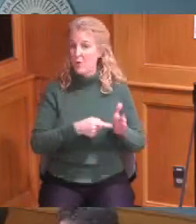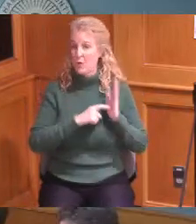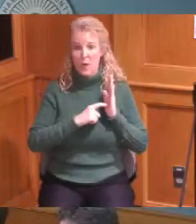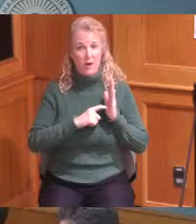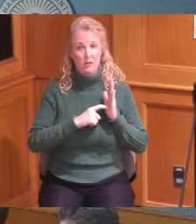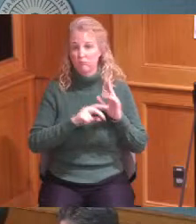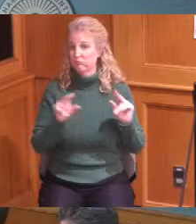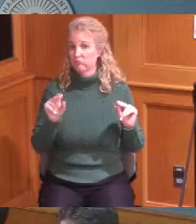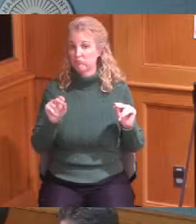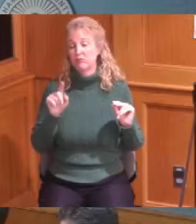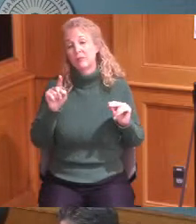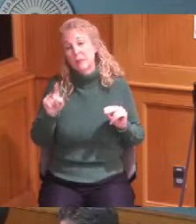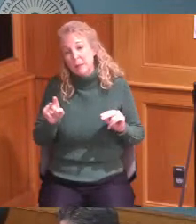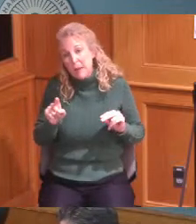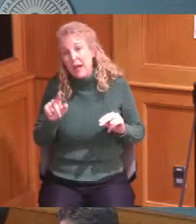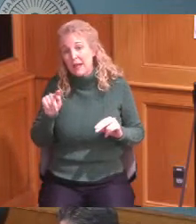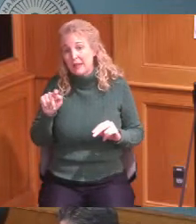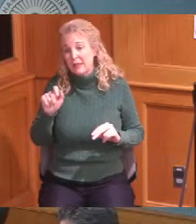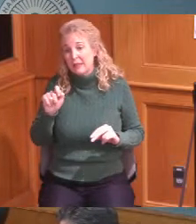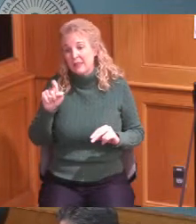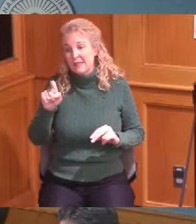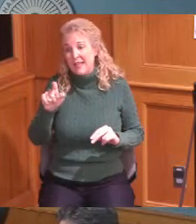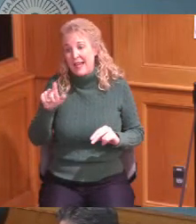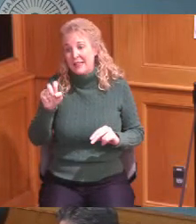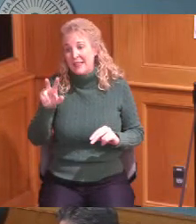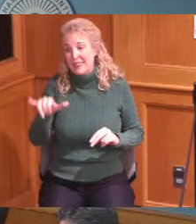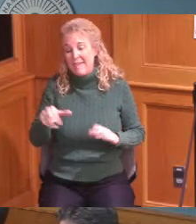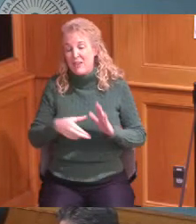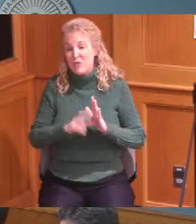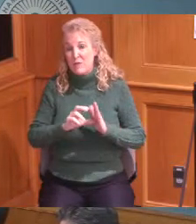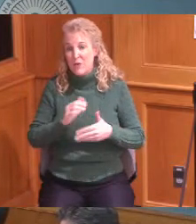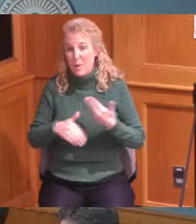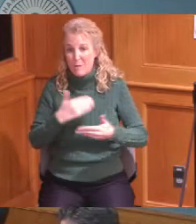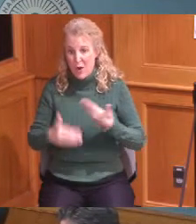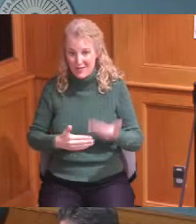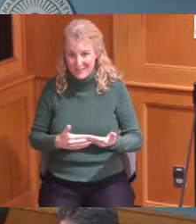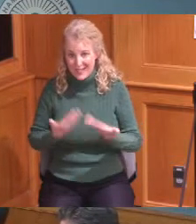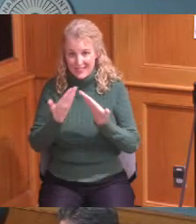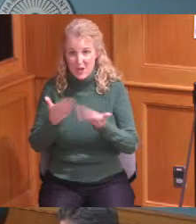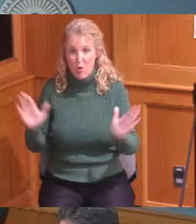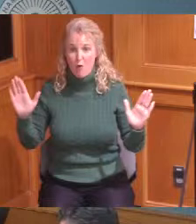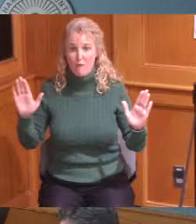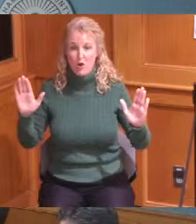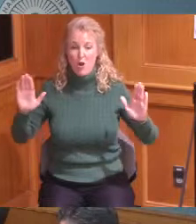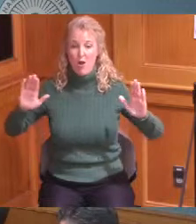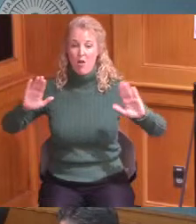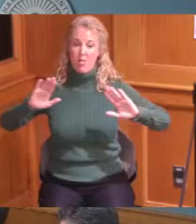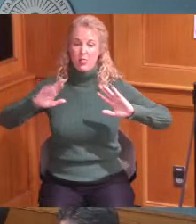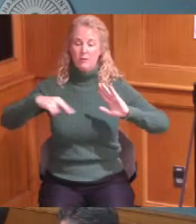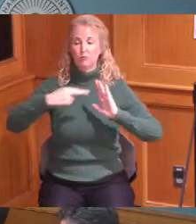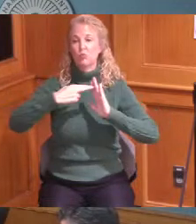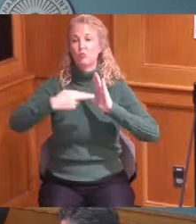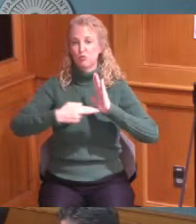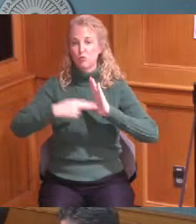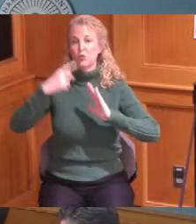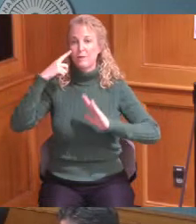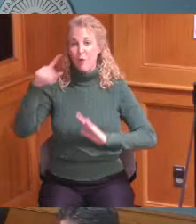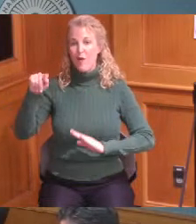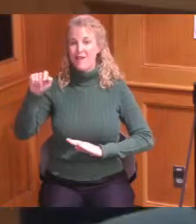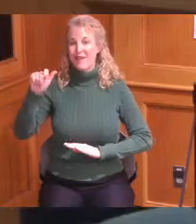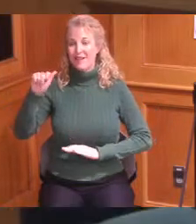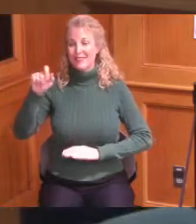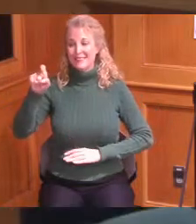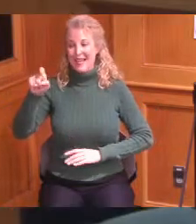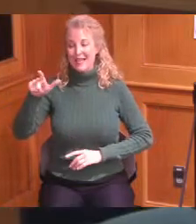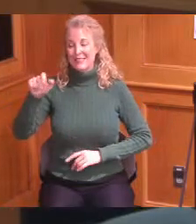means, but it is a part of the tax levy review process. It's a part of the overall governance and the operation of the tax levy committee that